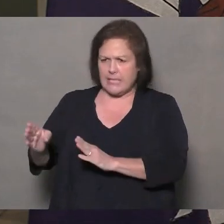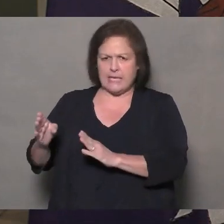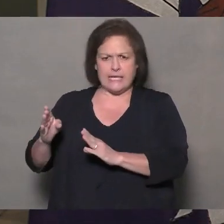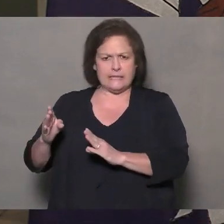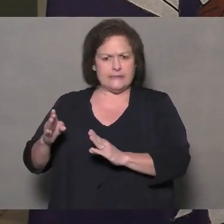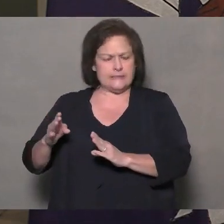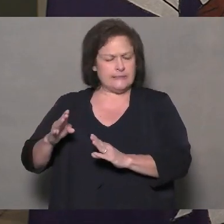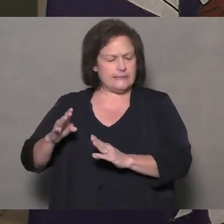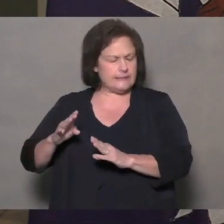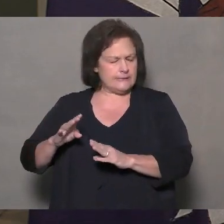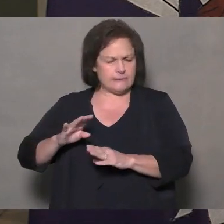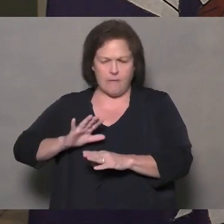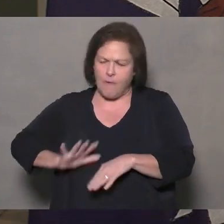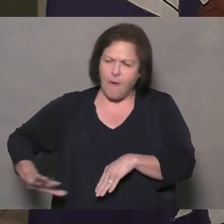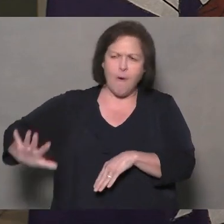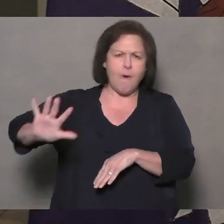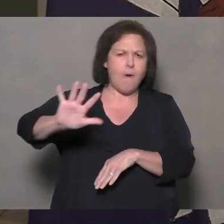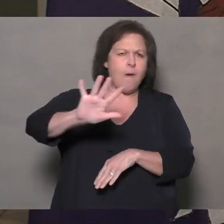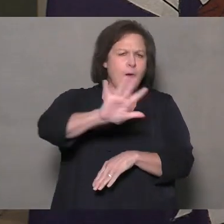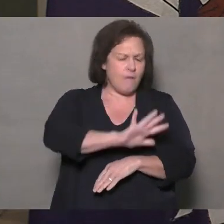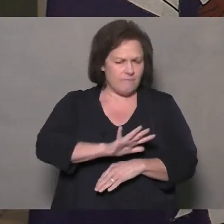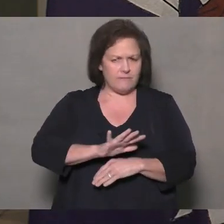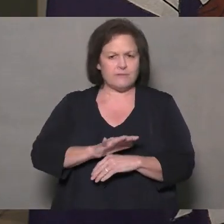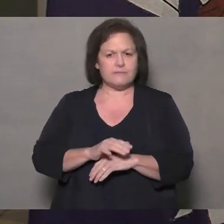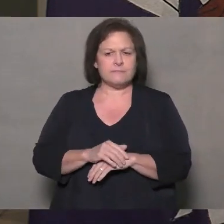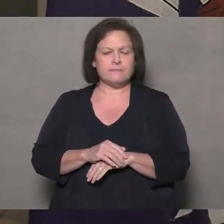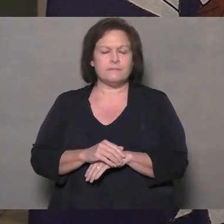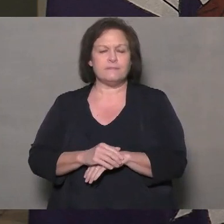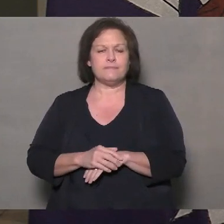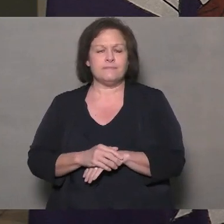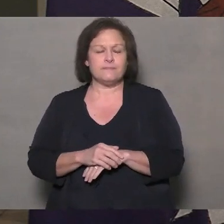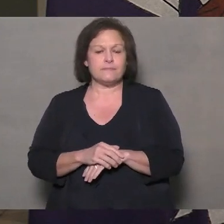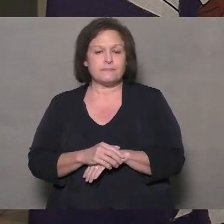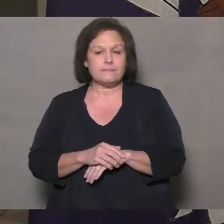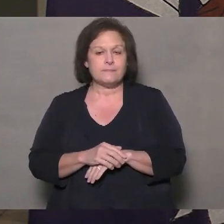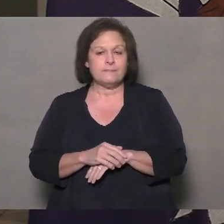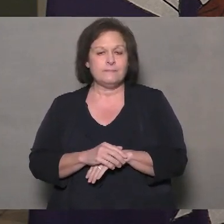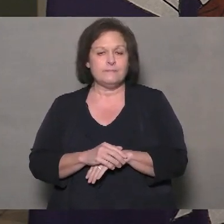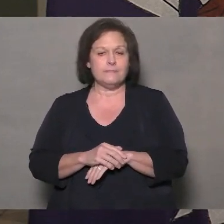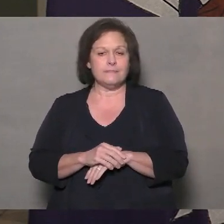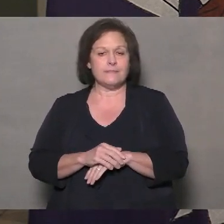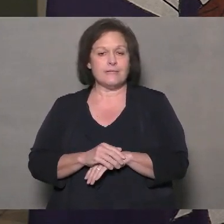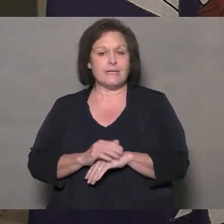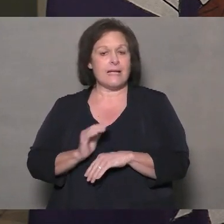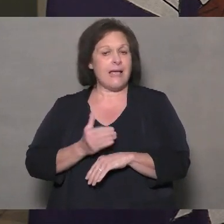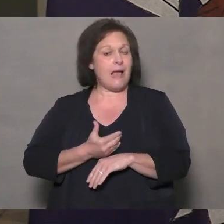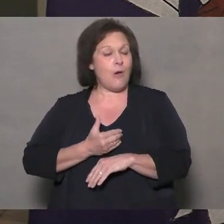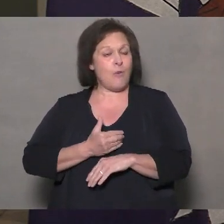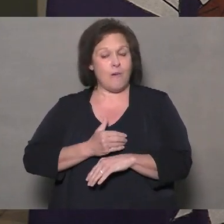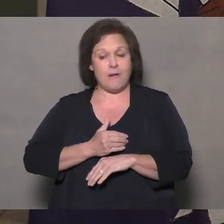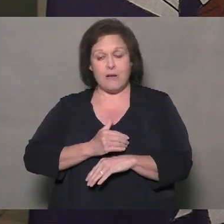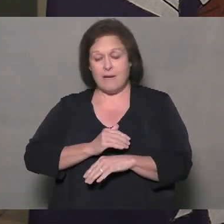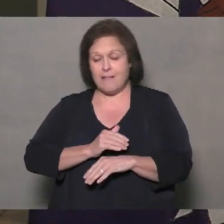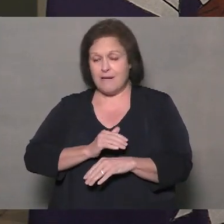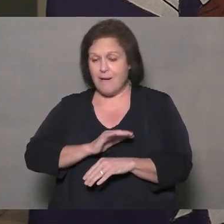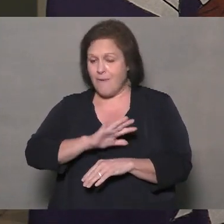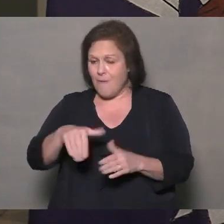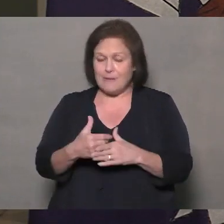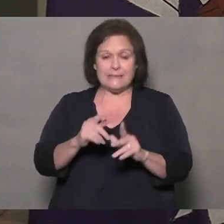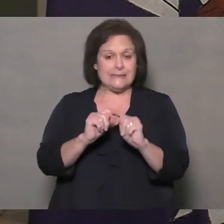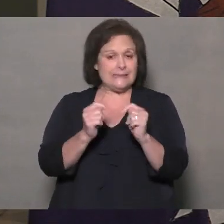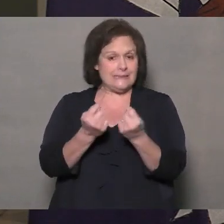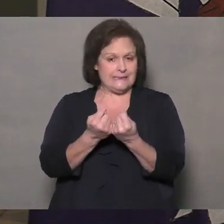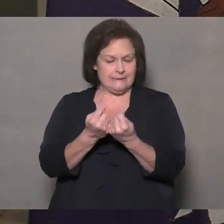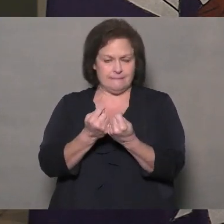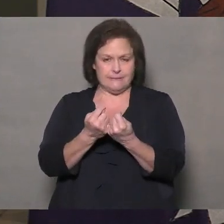the nation. Absolutely. Our entire public safety team has been responding to